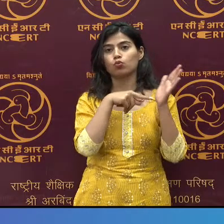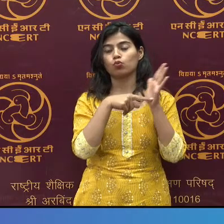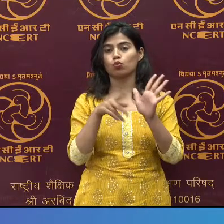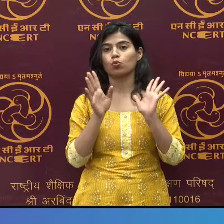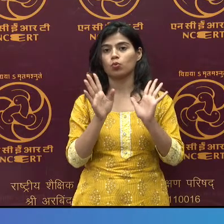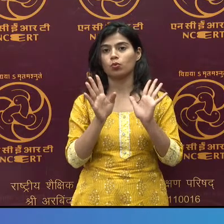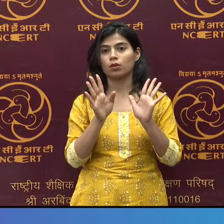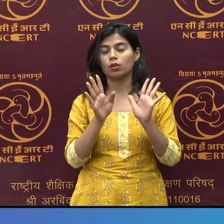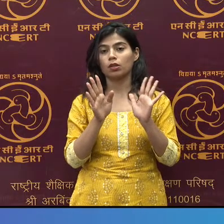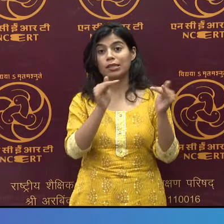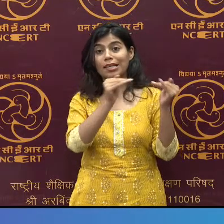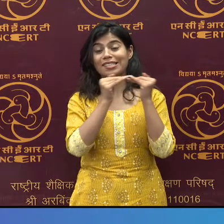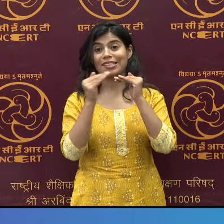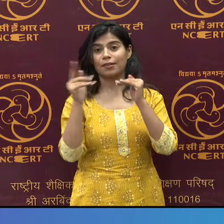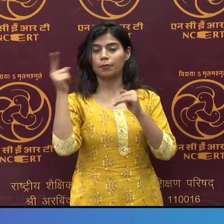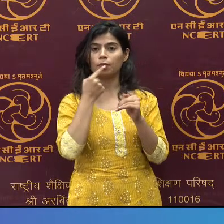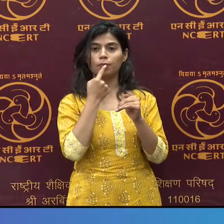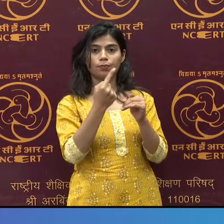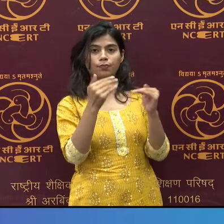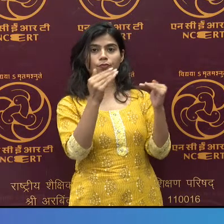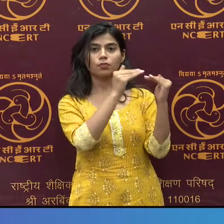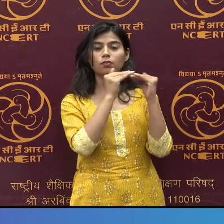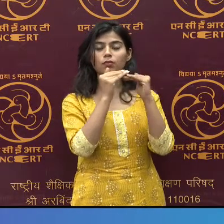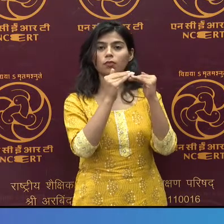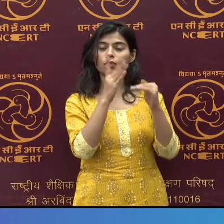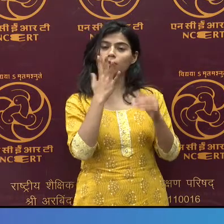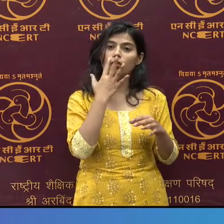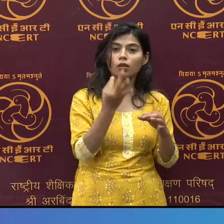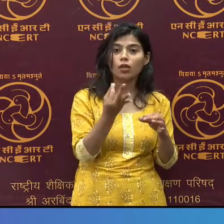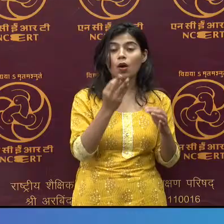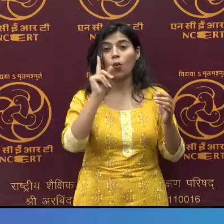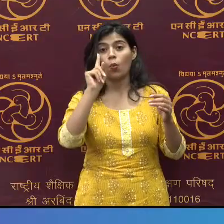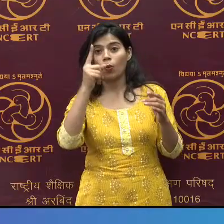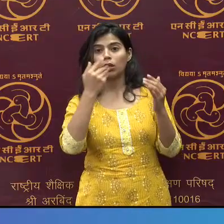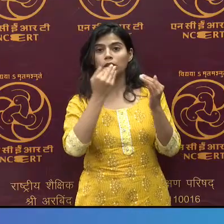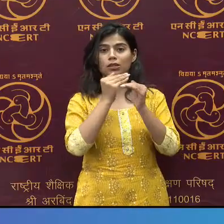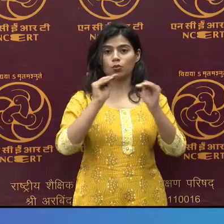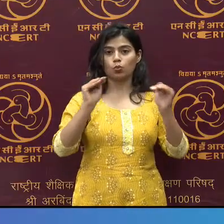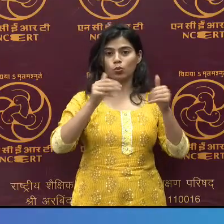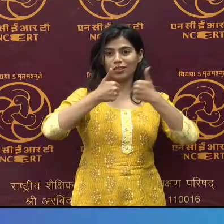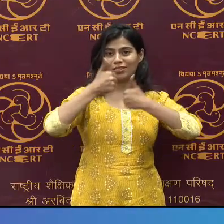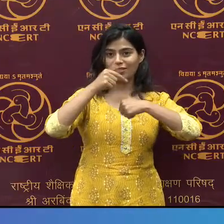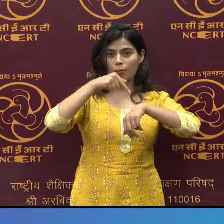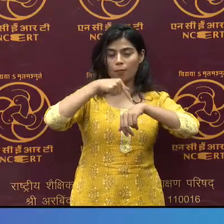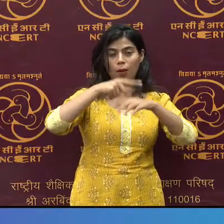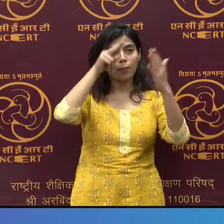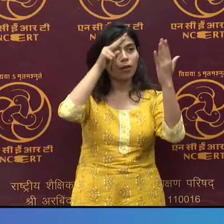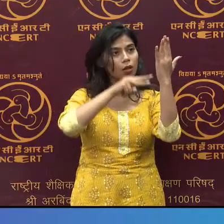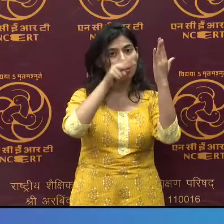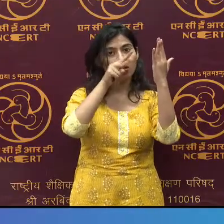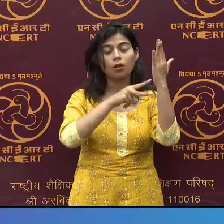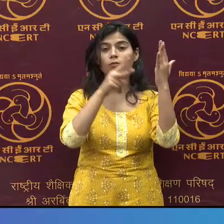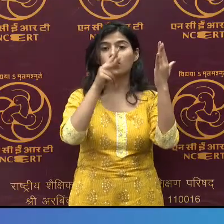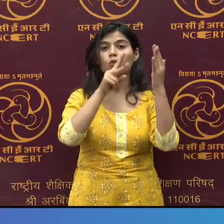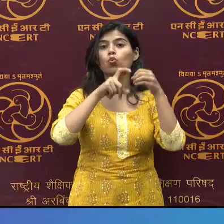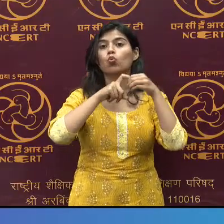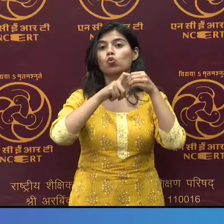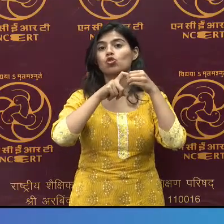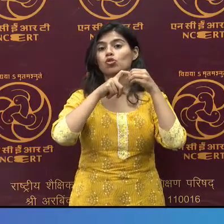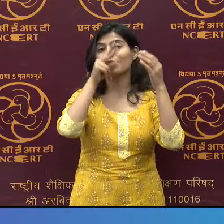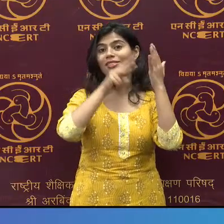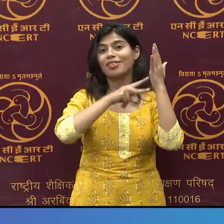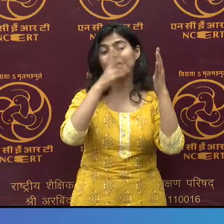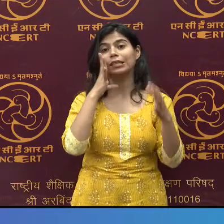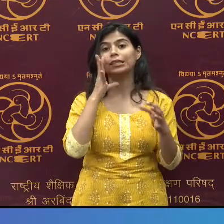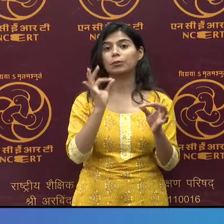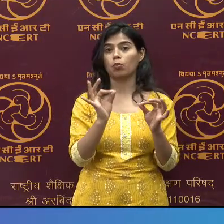also equally important that the child should read the question carefully and understand what exactly they are supposed to be doing. Instead,